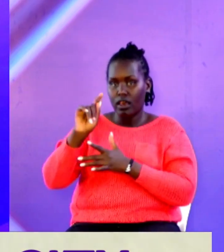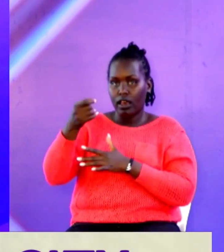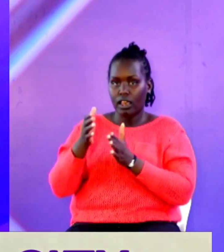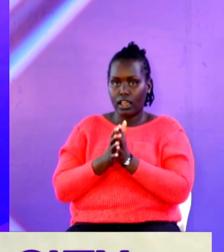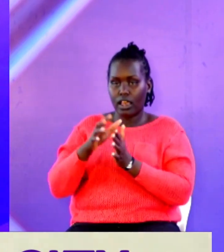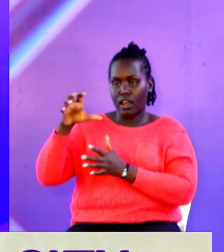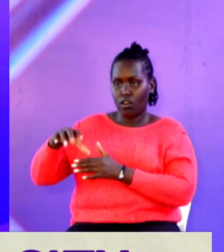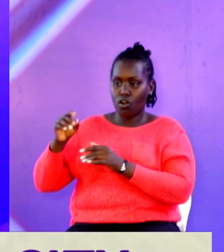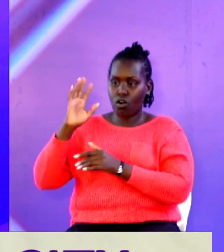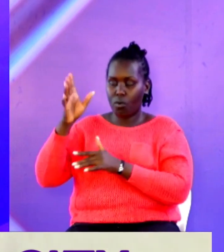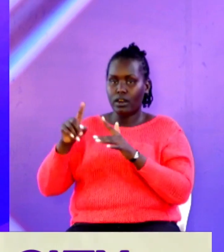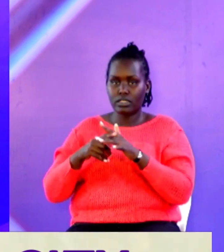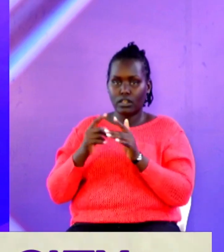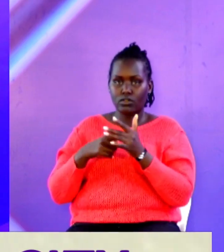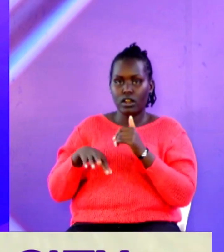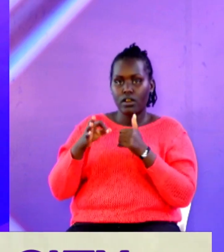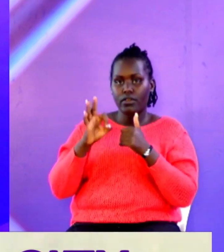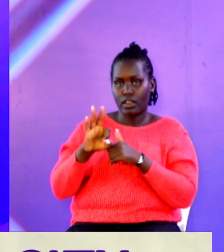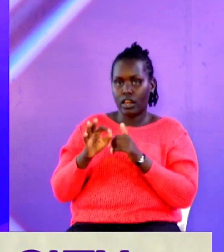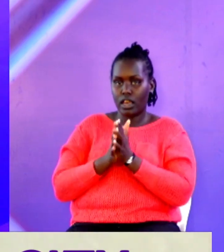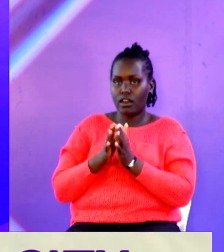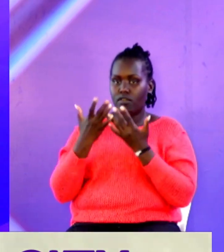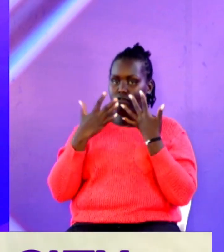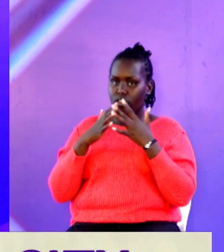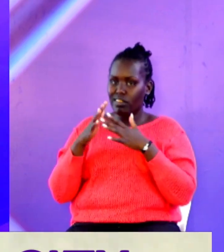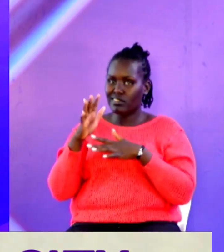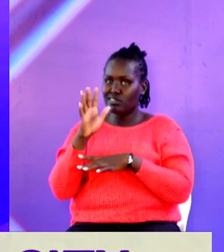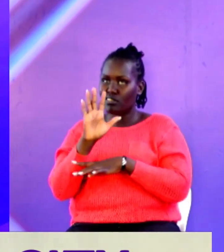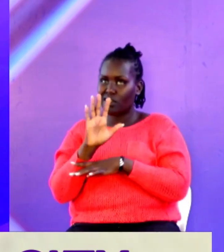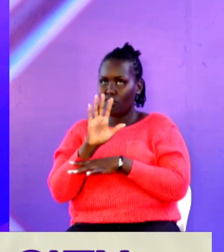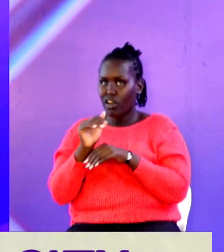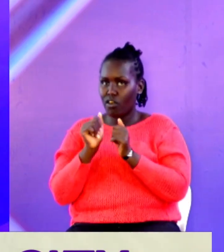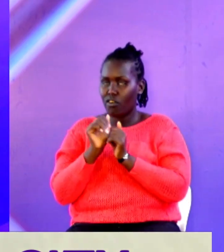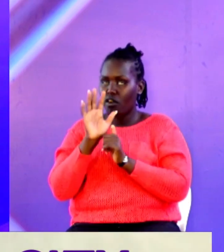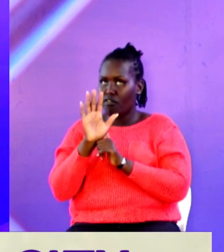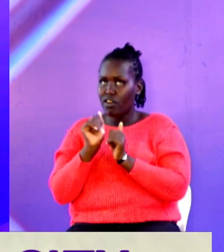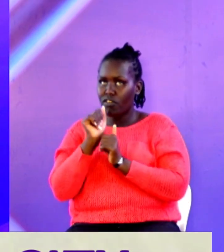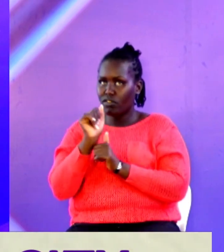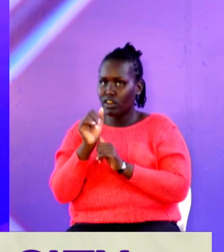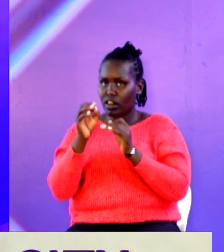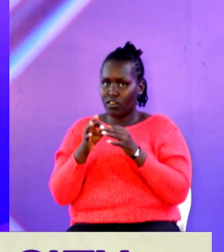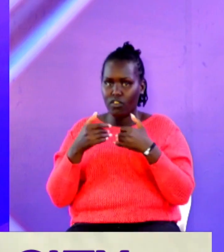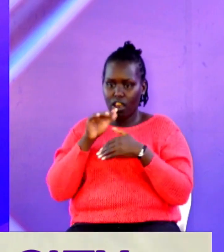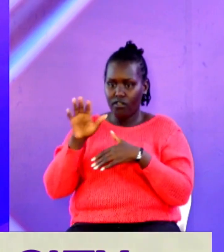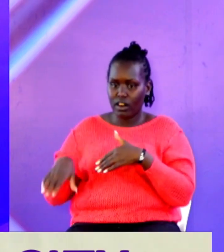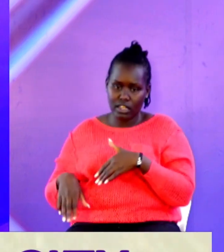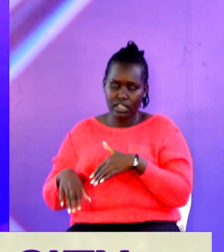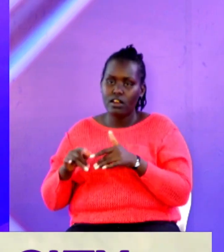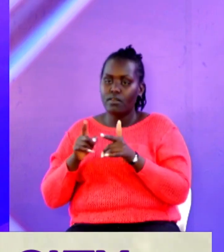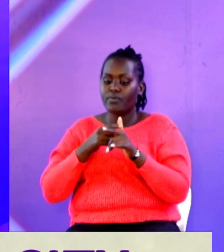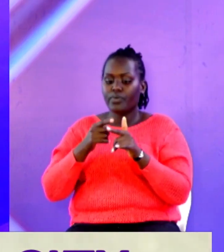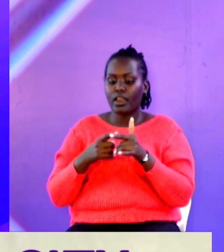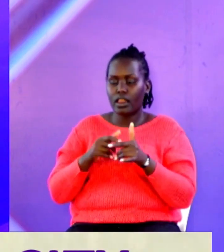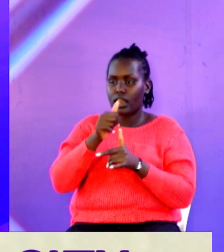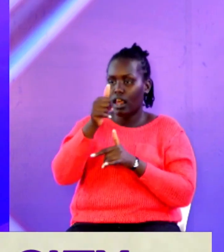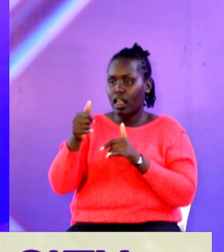DR Congo will start at 3 and end at 5, around 5 or 5:15 there if there will be delays and all those. Then